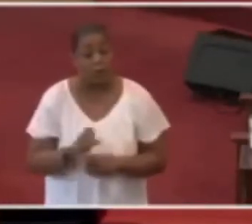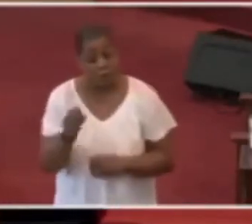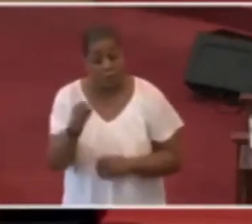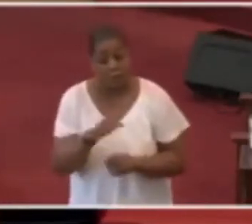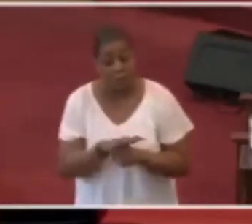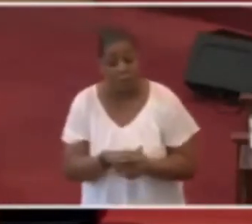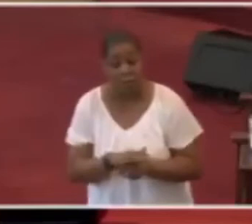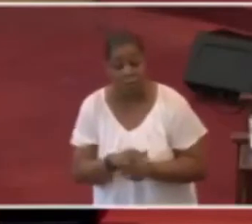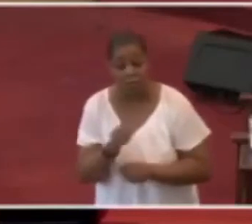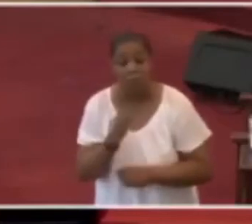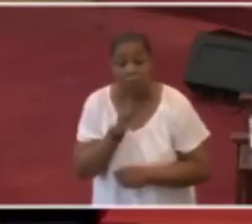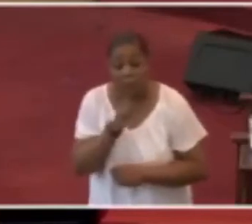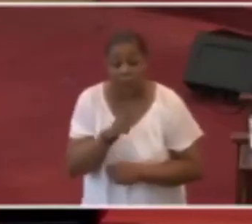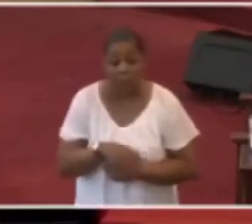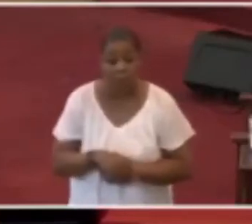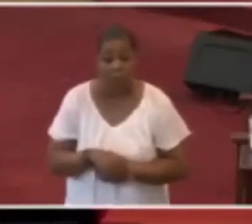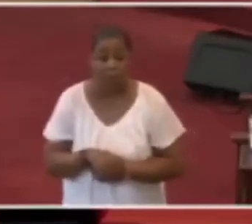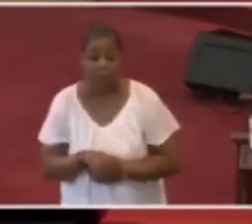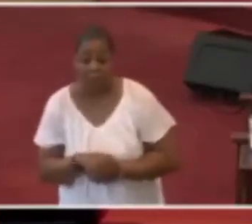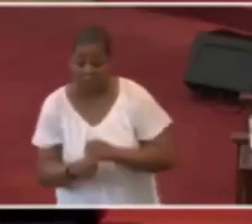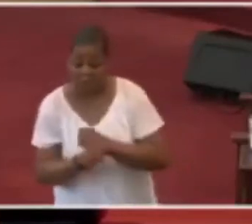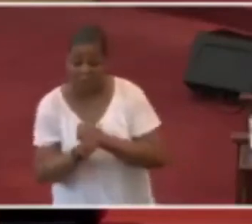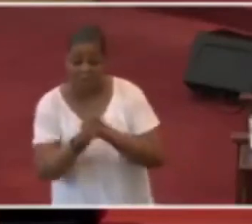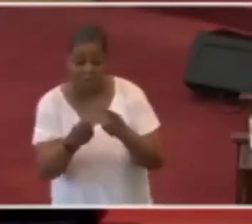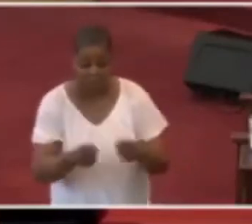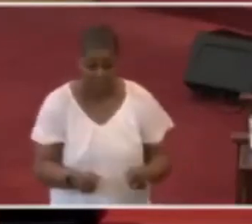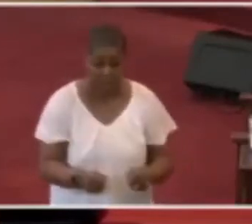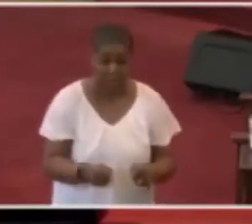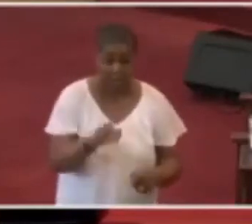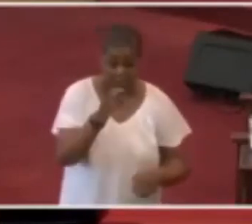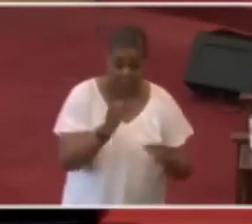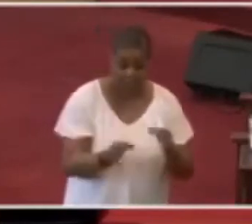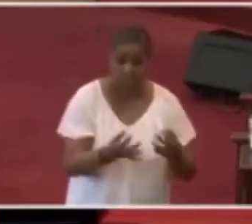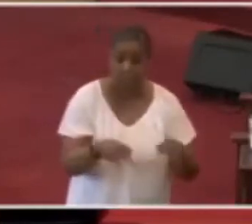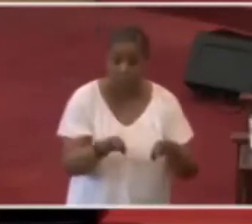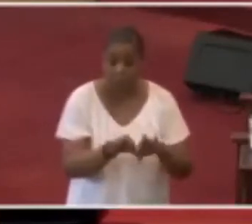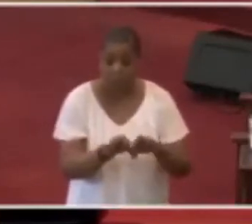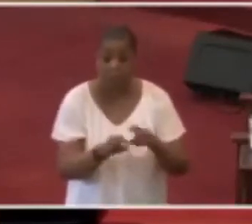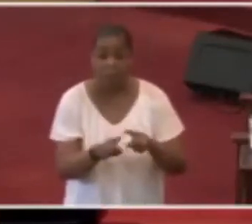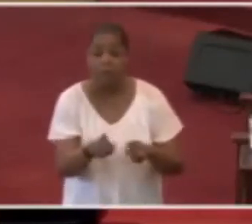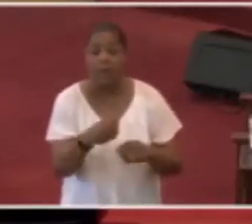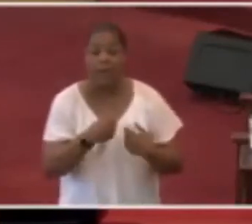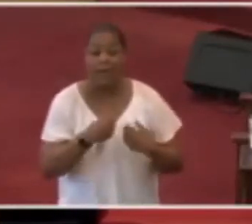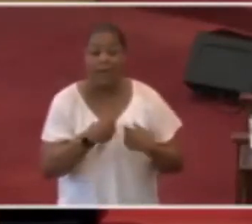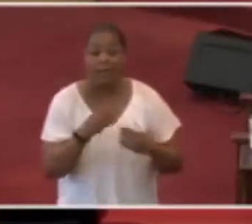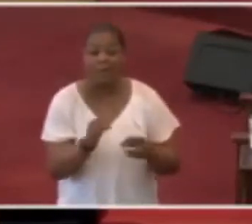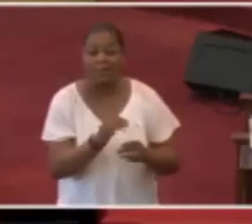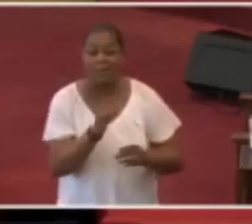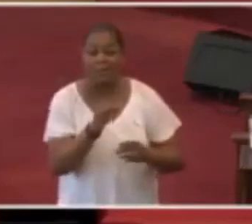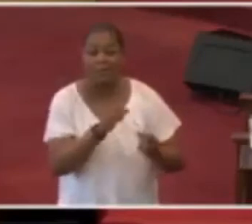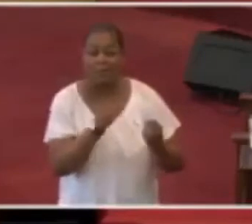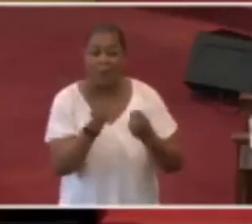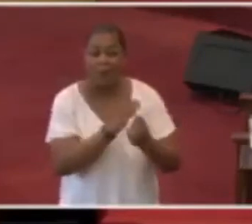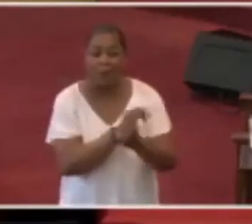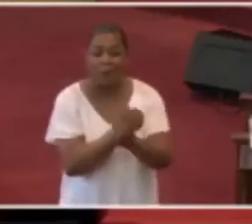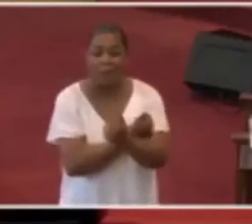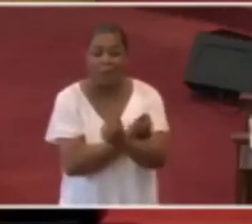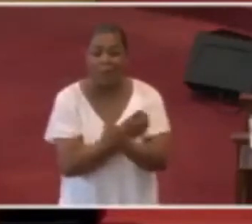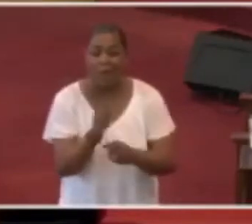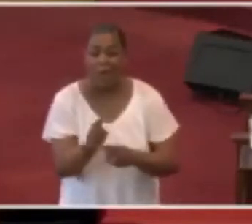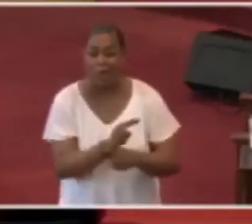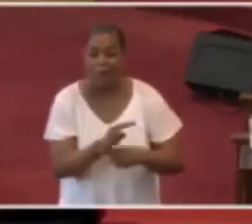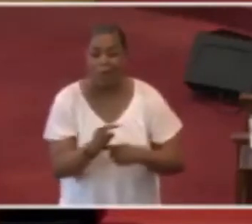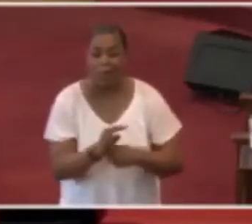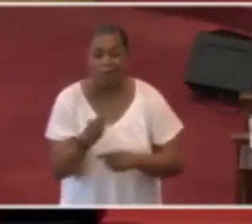is real and the threats are looming and the decisions are critical, your spiritual power and authority must be stewarded to